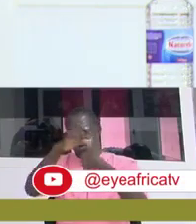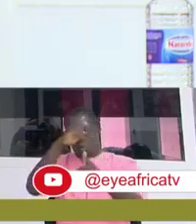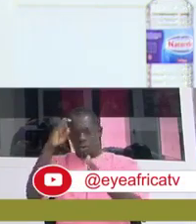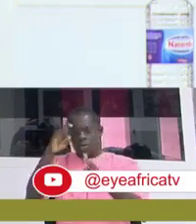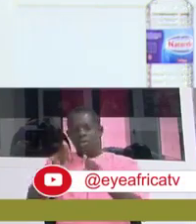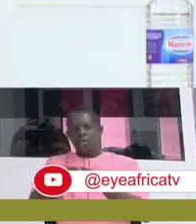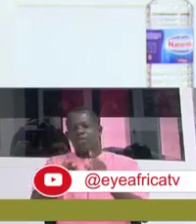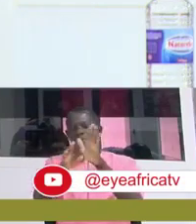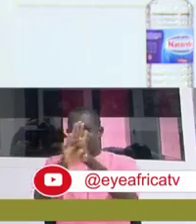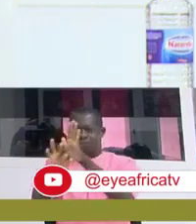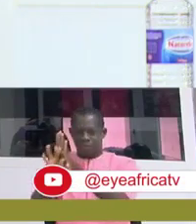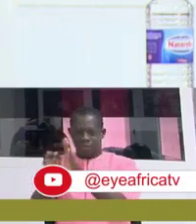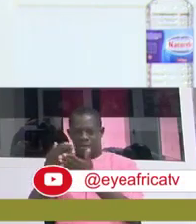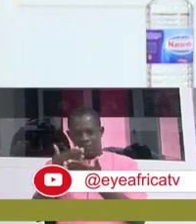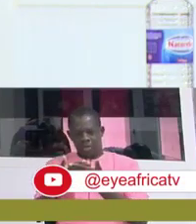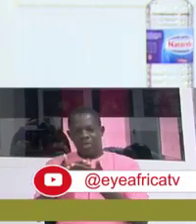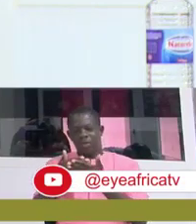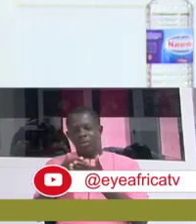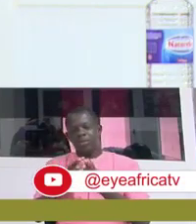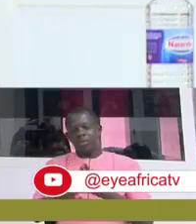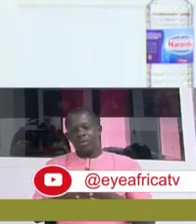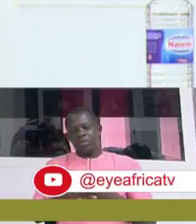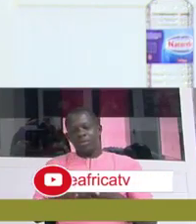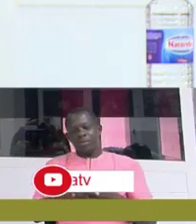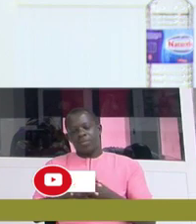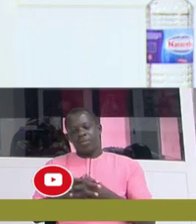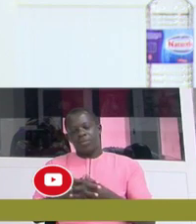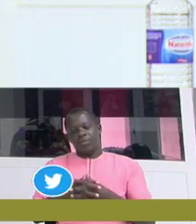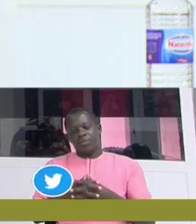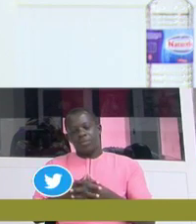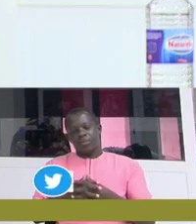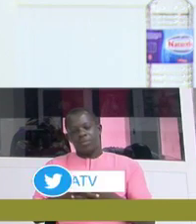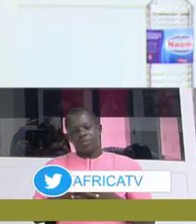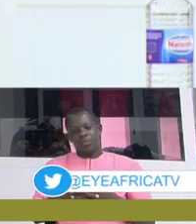Before they start the work, you have to fix